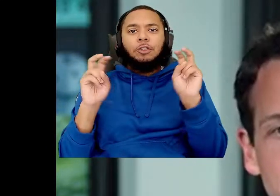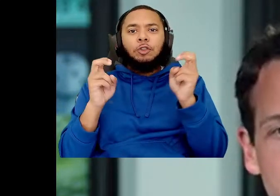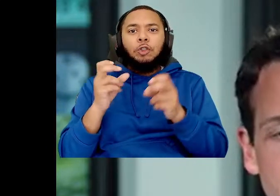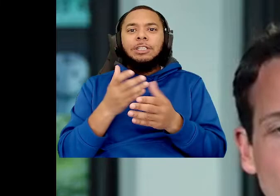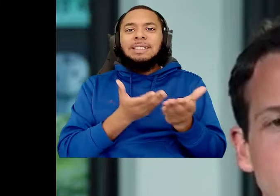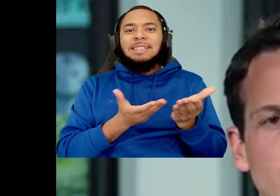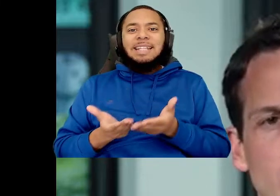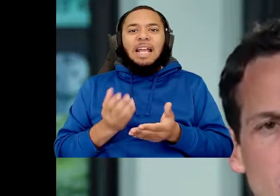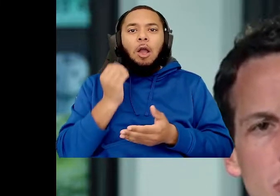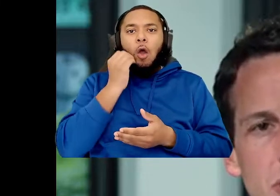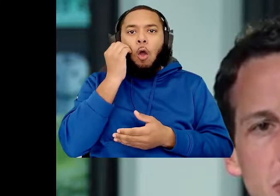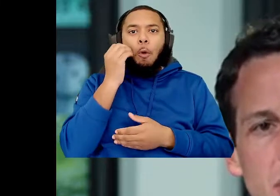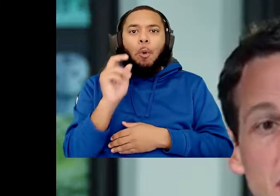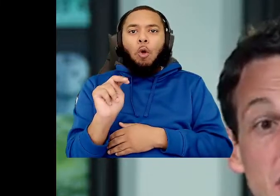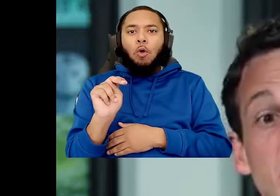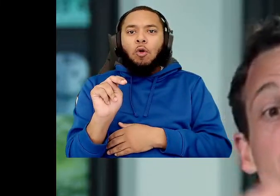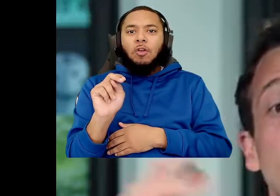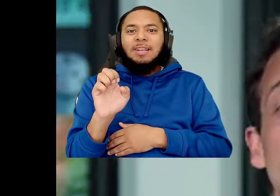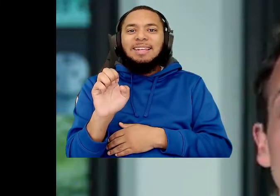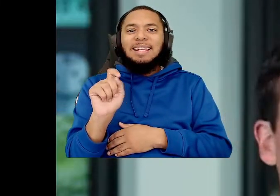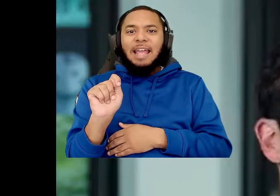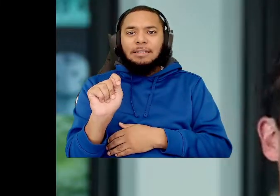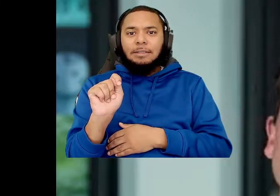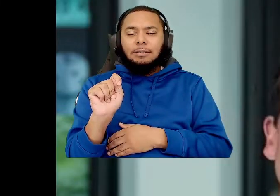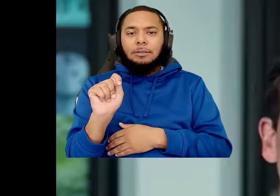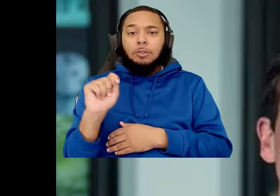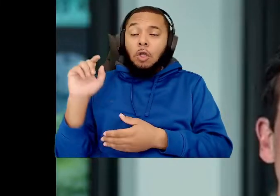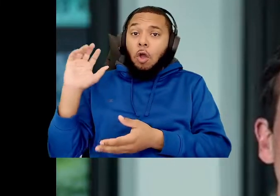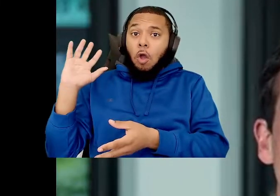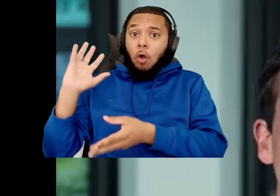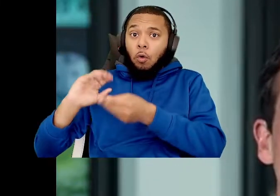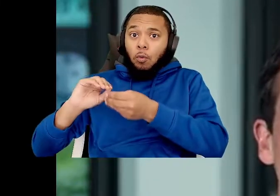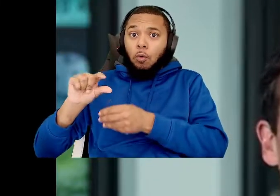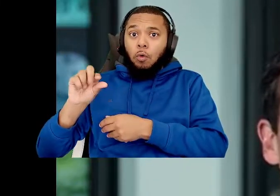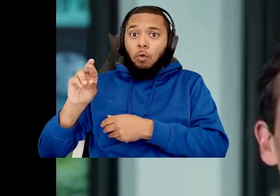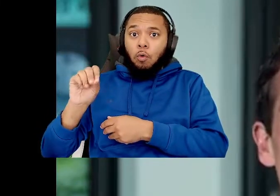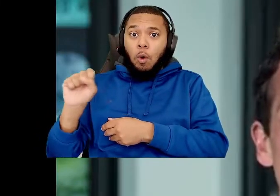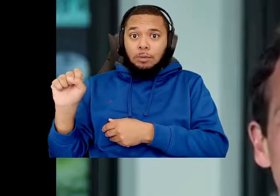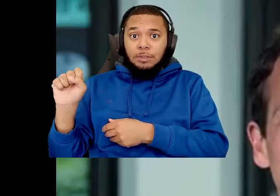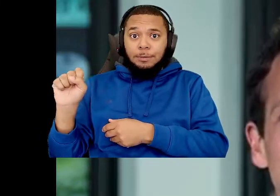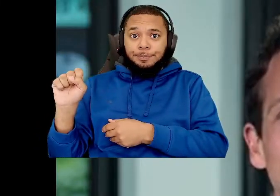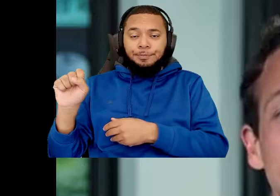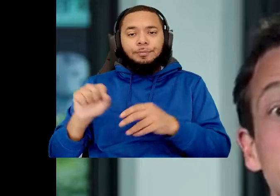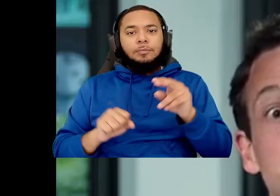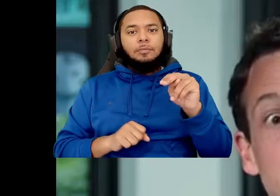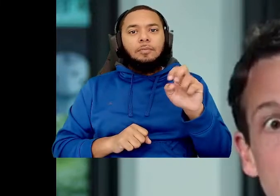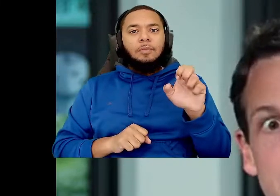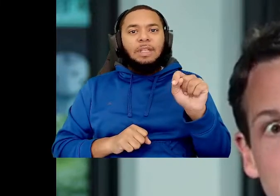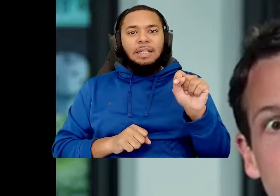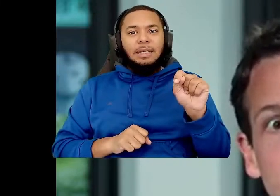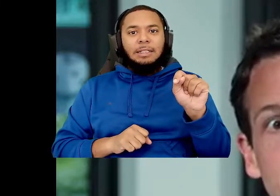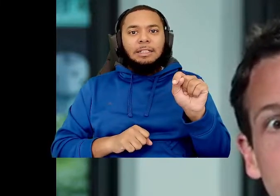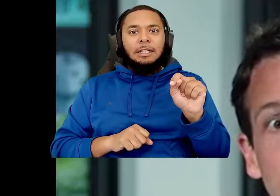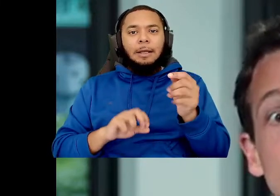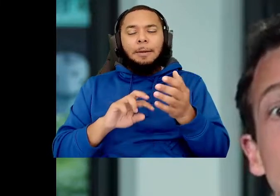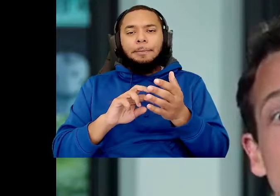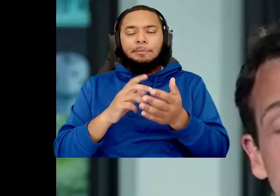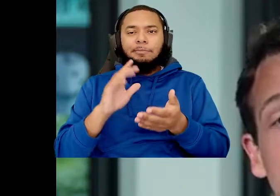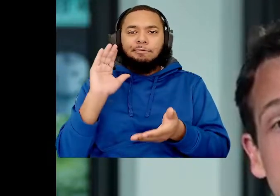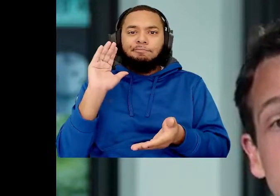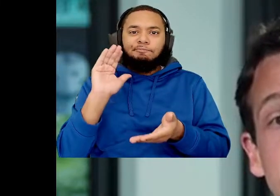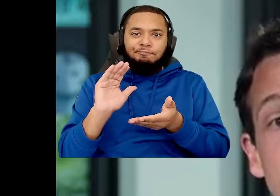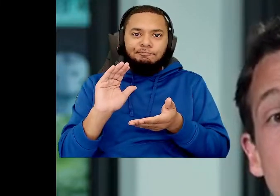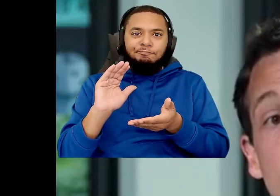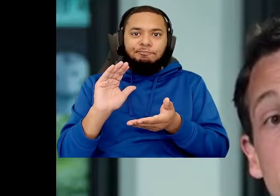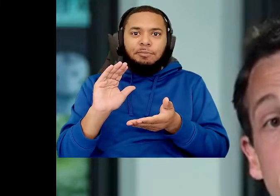pay. So gross is the total before anything's taken out, and net is the bottom line, what you